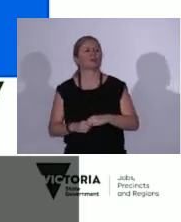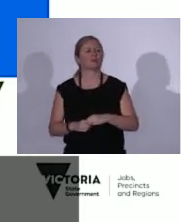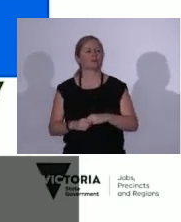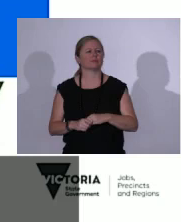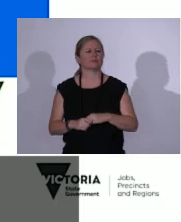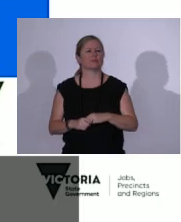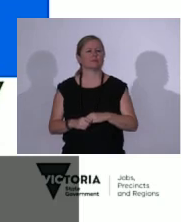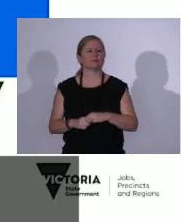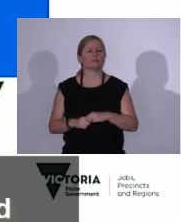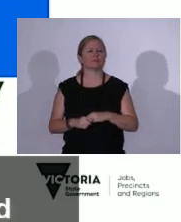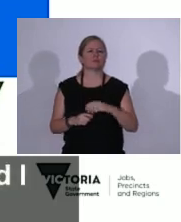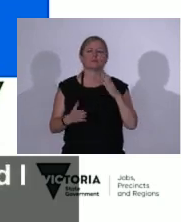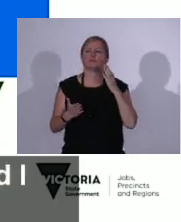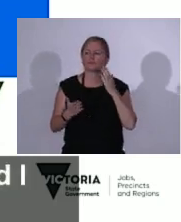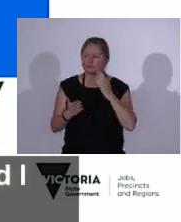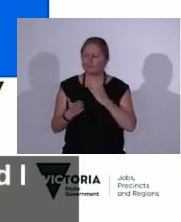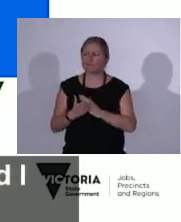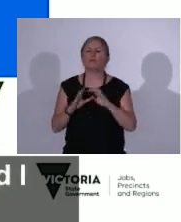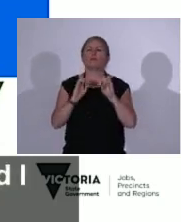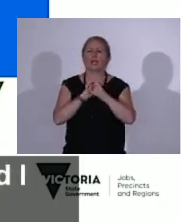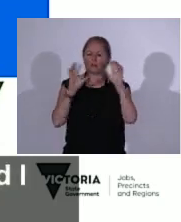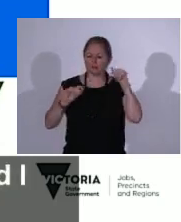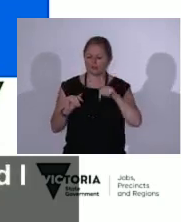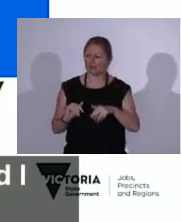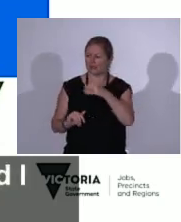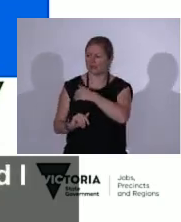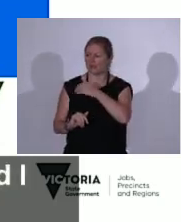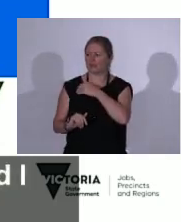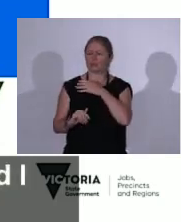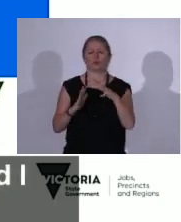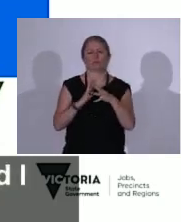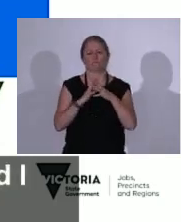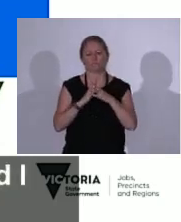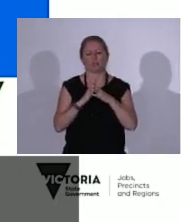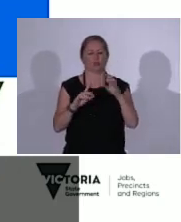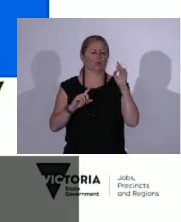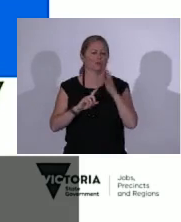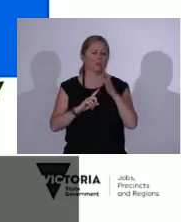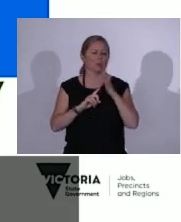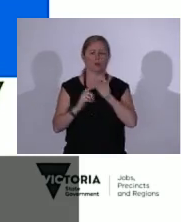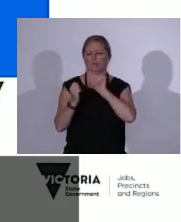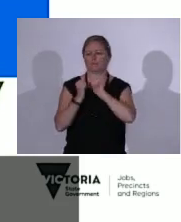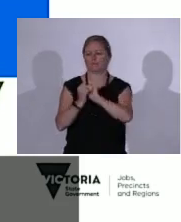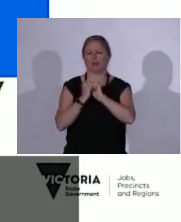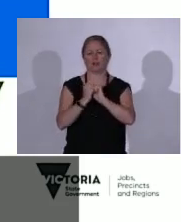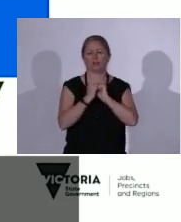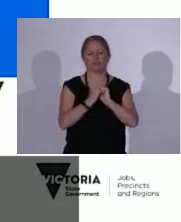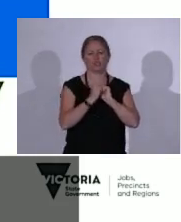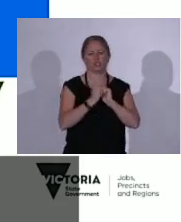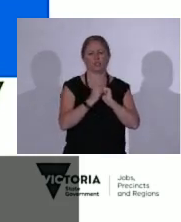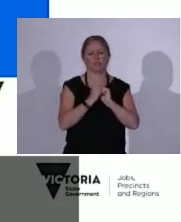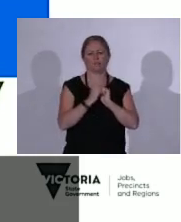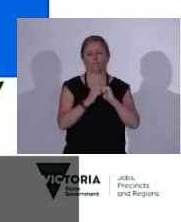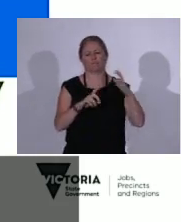predominant theme that really came through most clearly this morning was the value of partnerships and that value of working together to achieve that